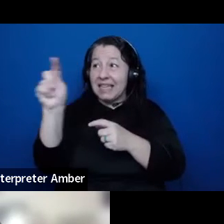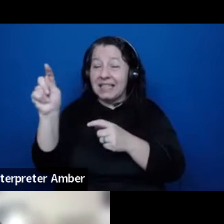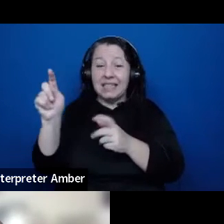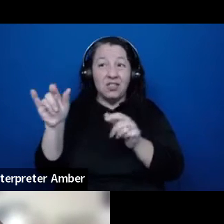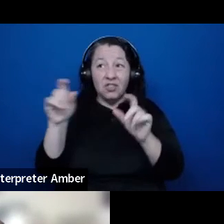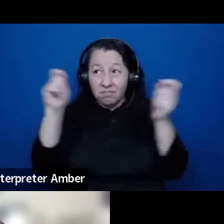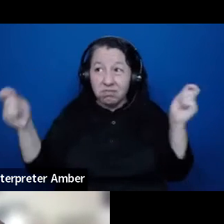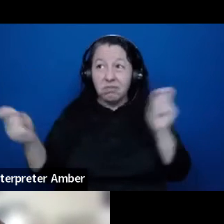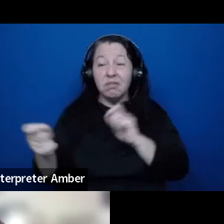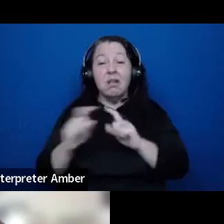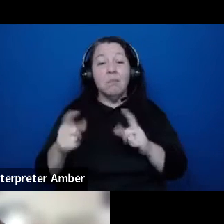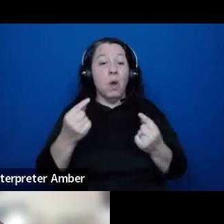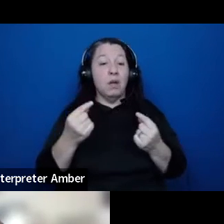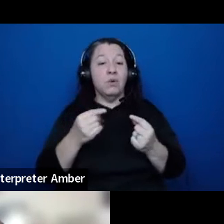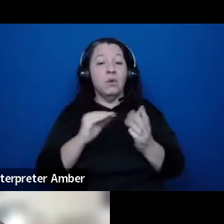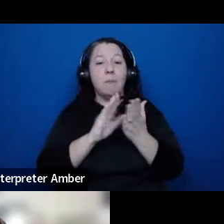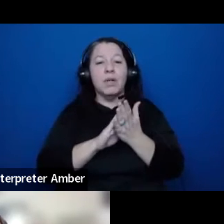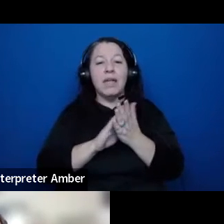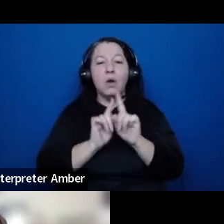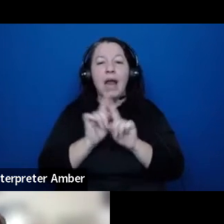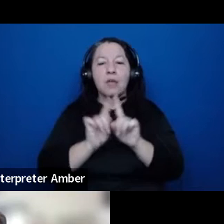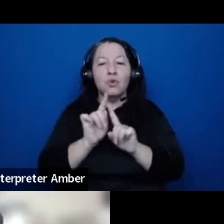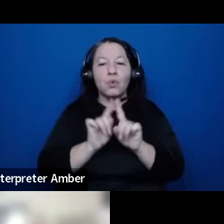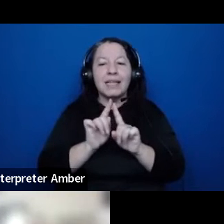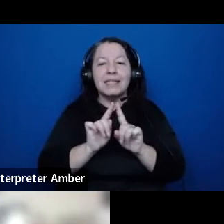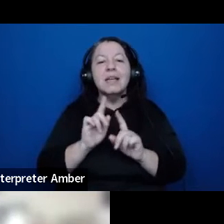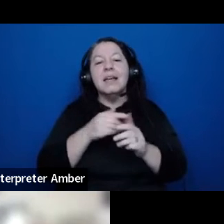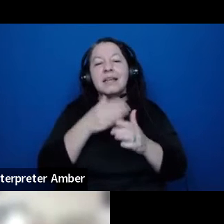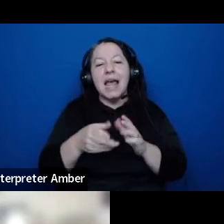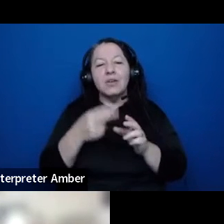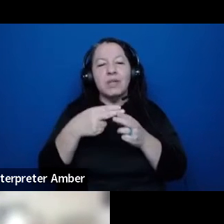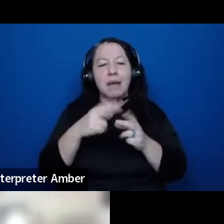put asterisks next to those that are new to the committee.